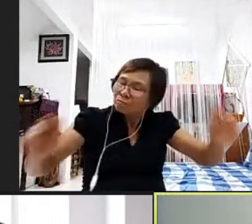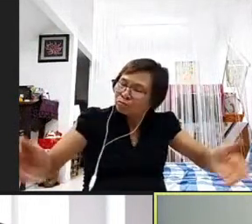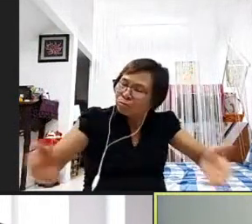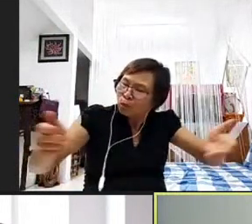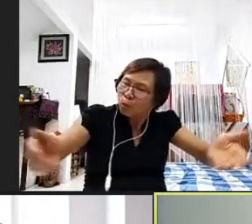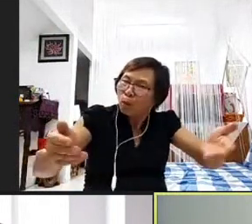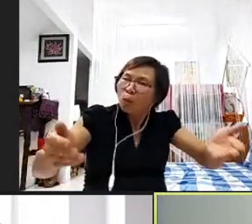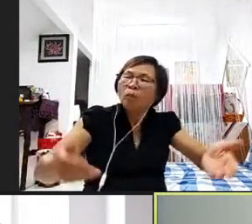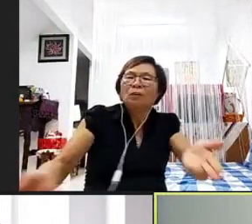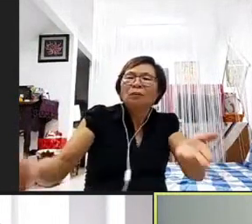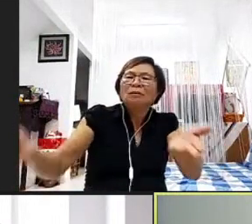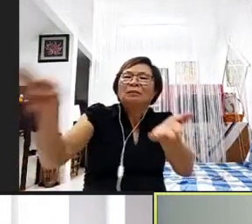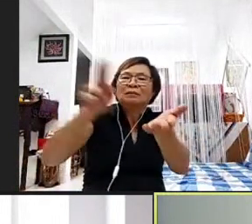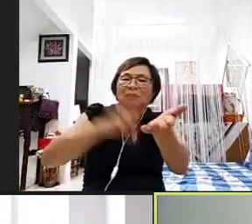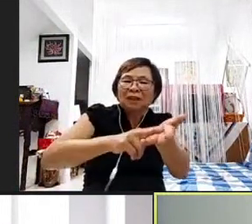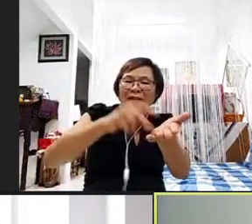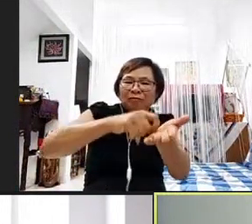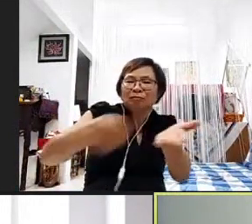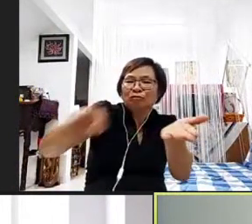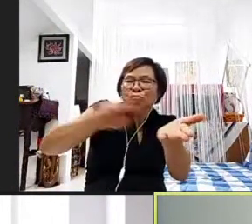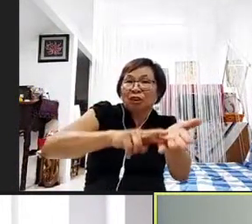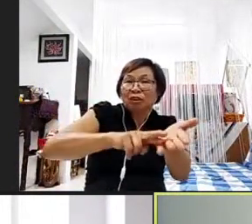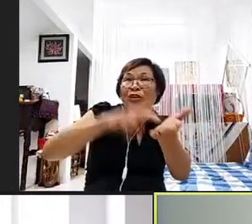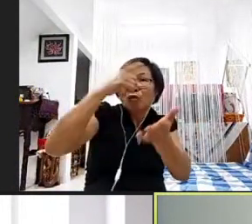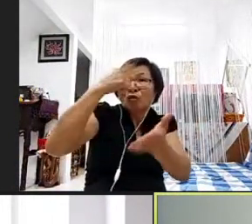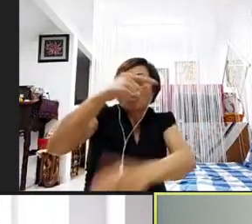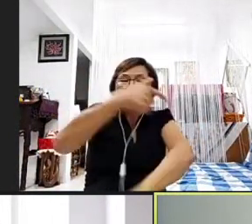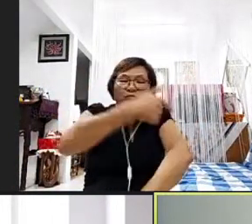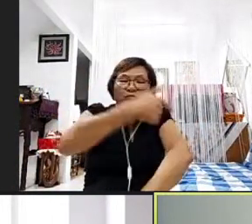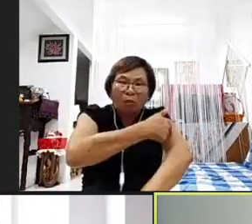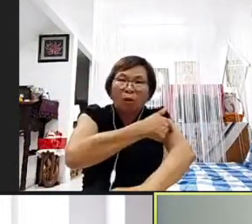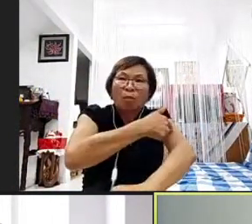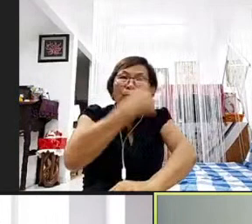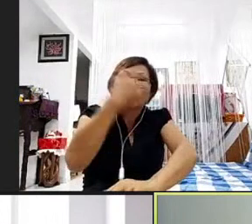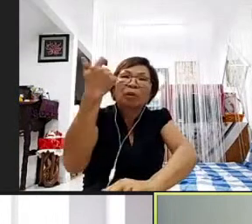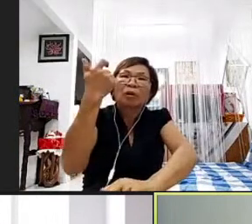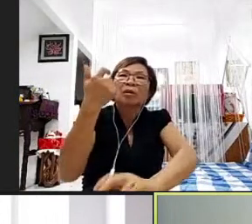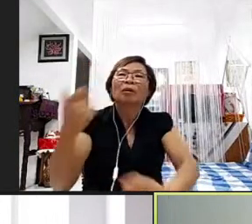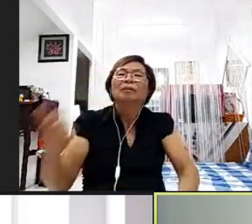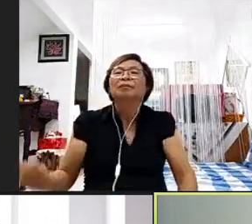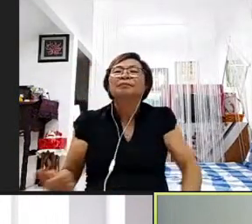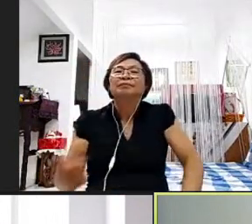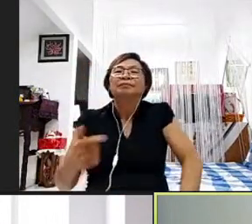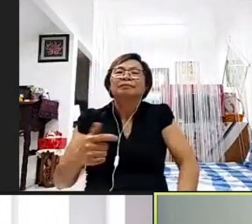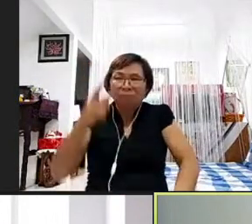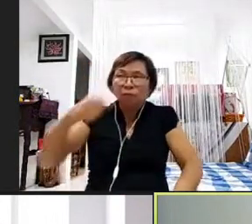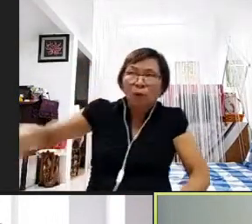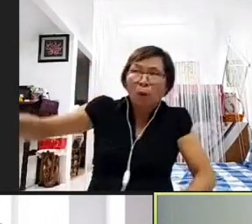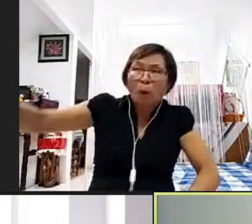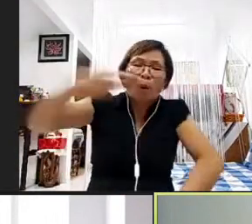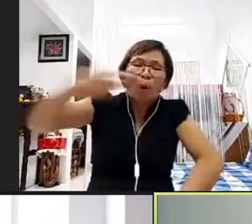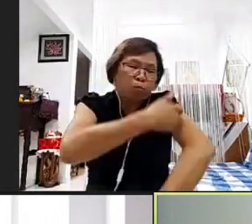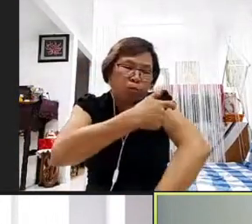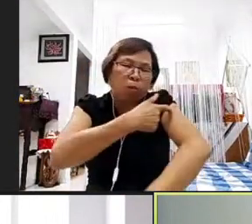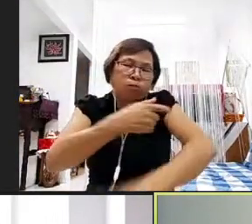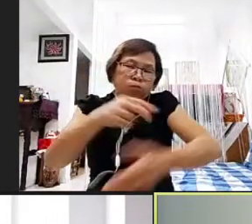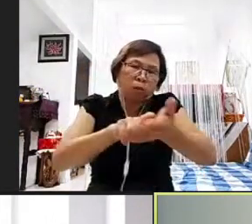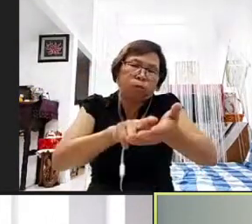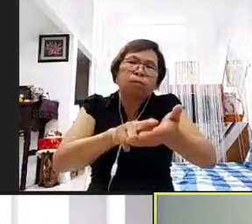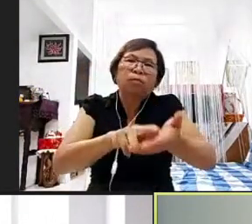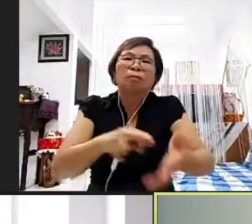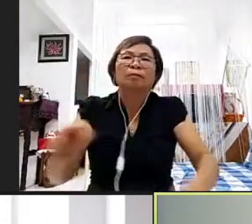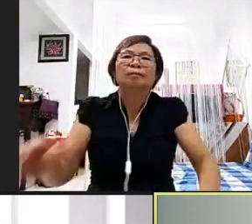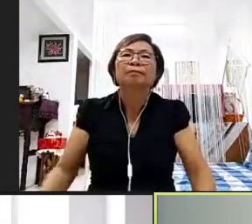everyone to sign up to be vaccinated because the benefits of vaccination outweigh the side